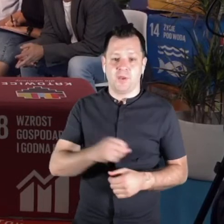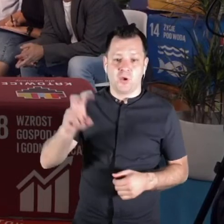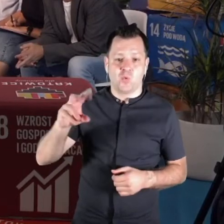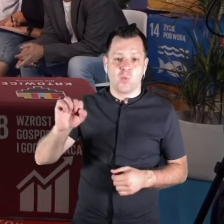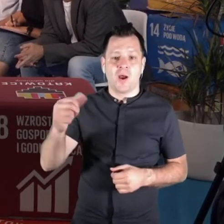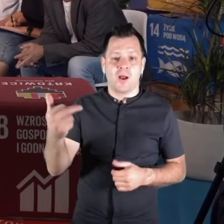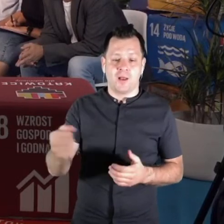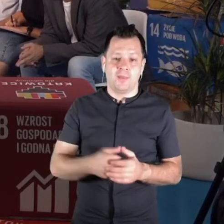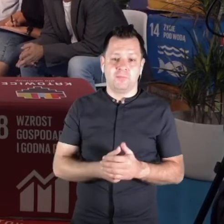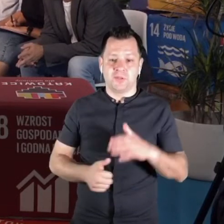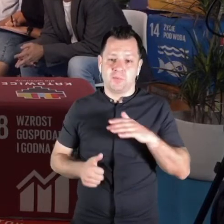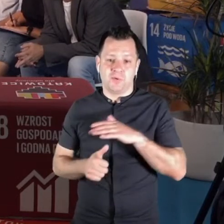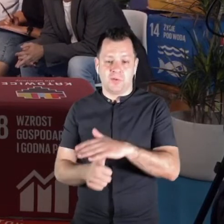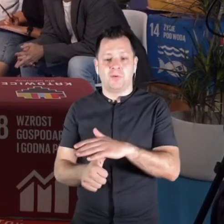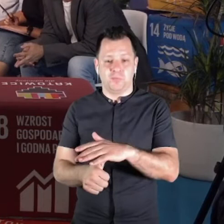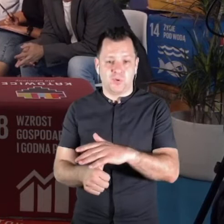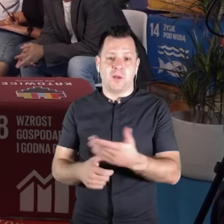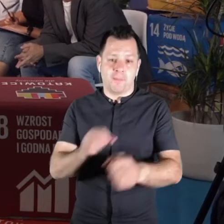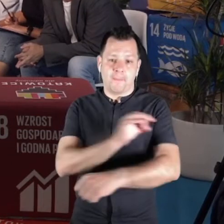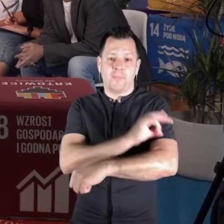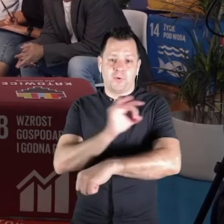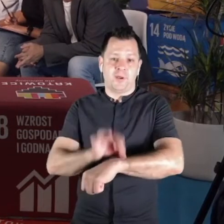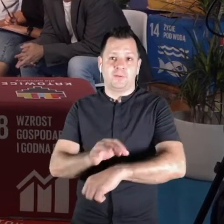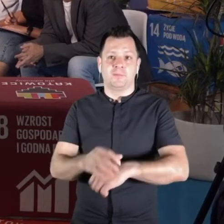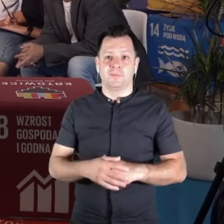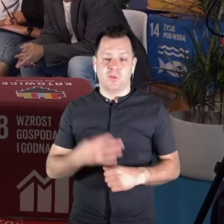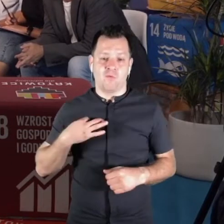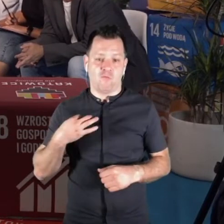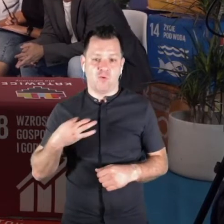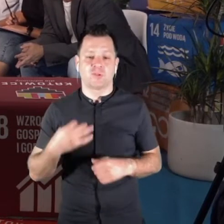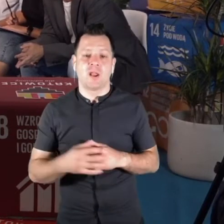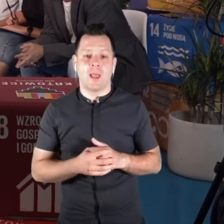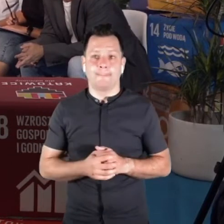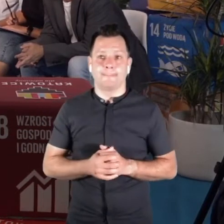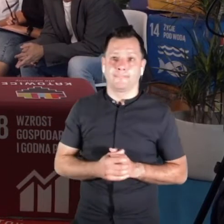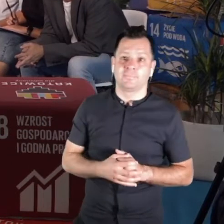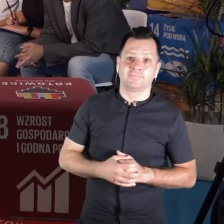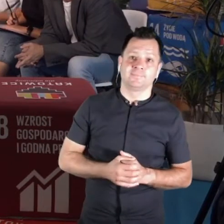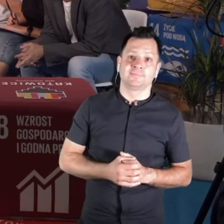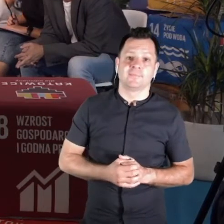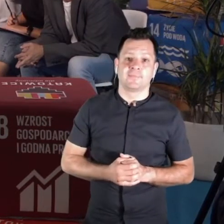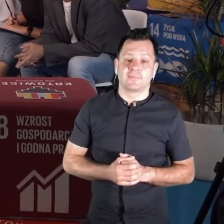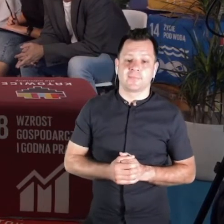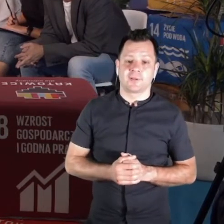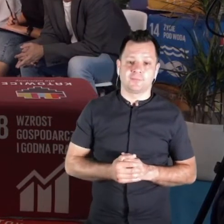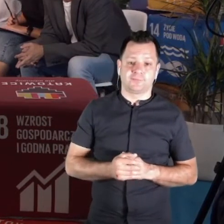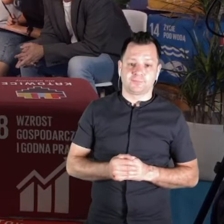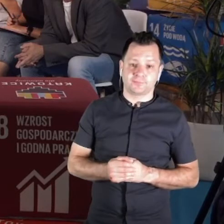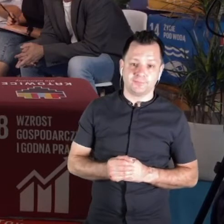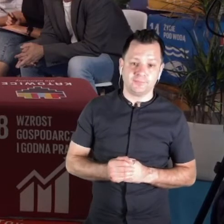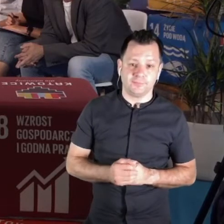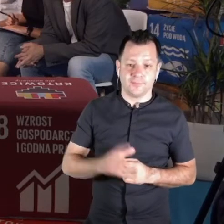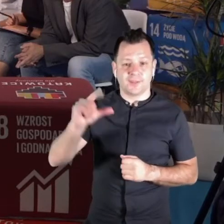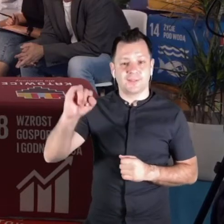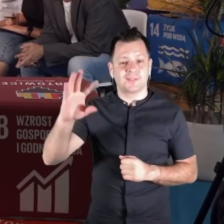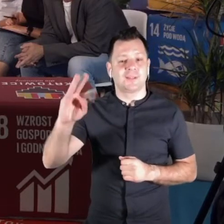at the City Lab Berlin. And yeah, the City Lab Berlin is prototyping and